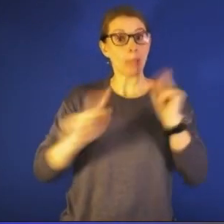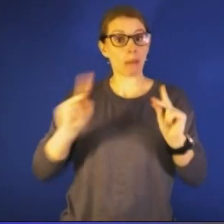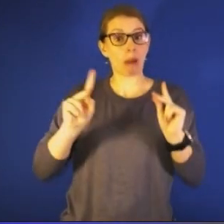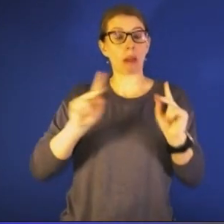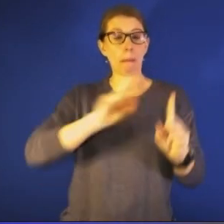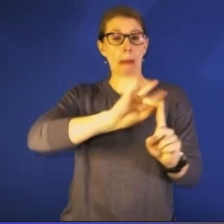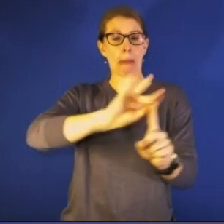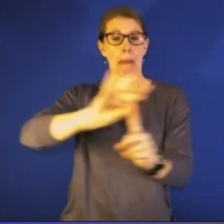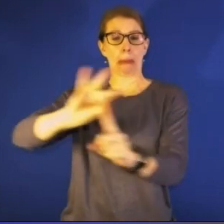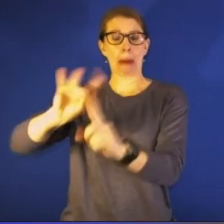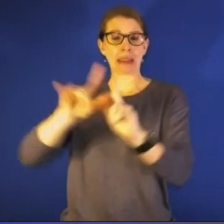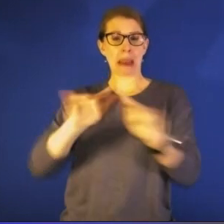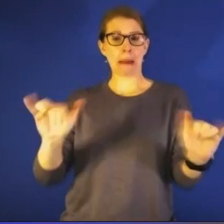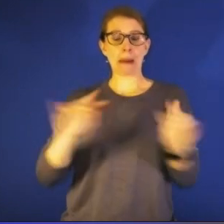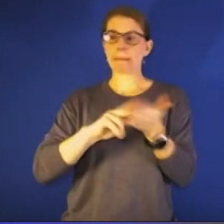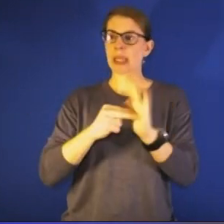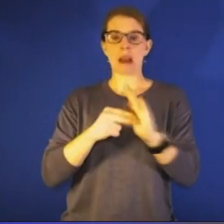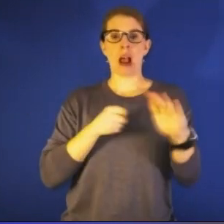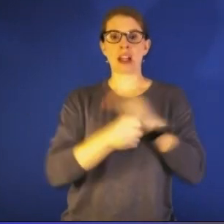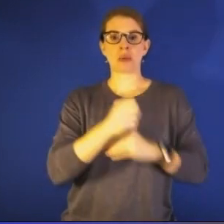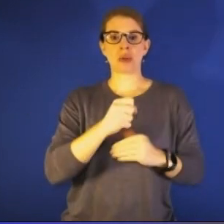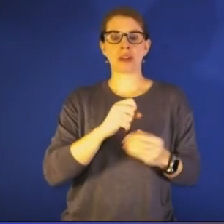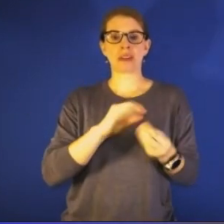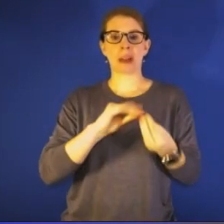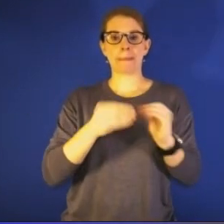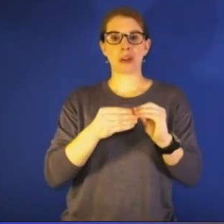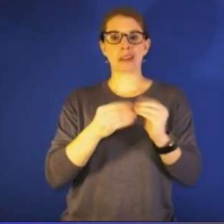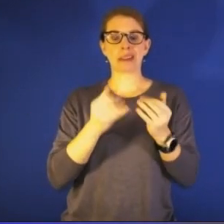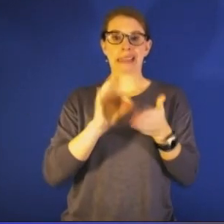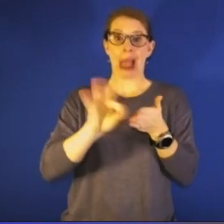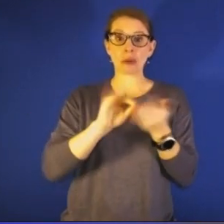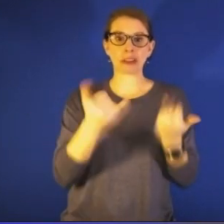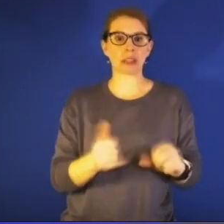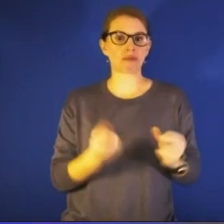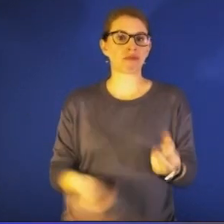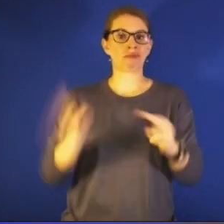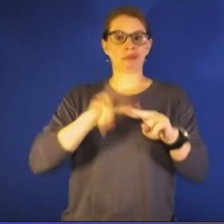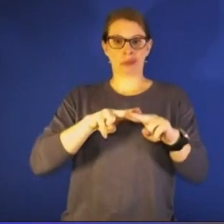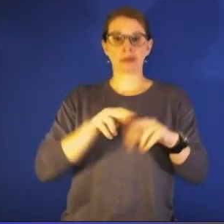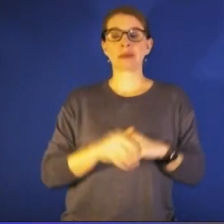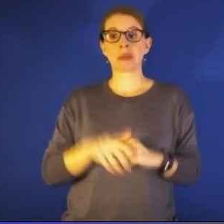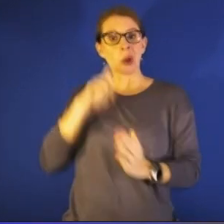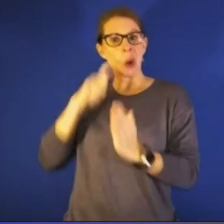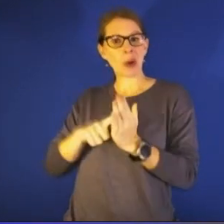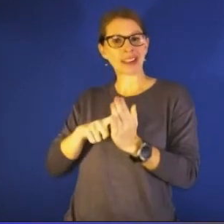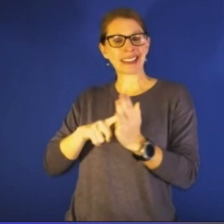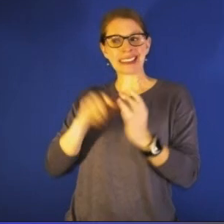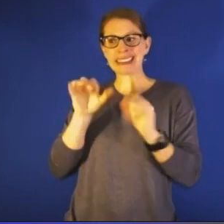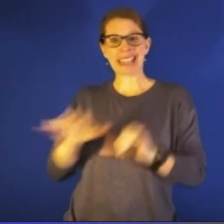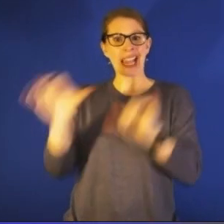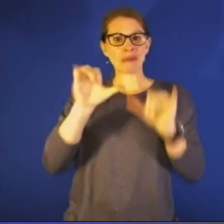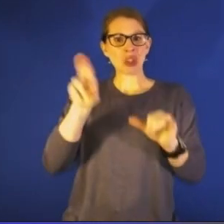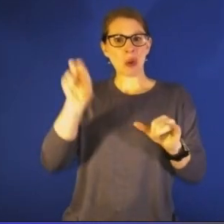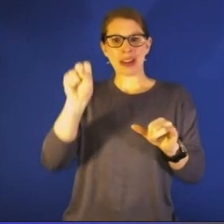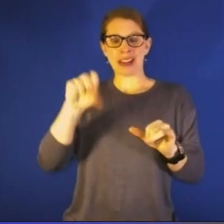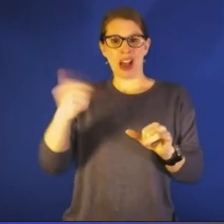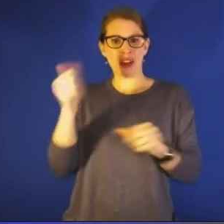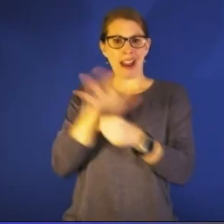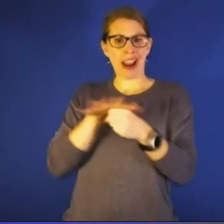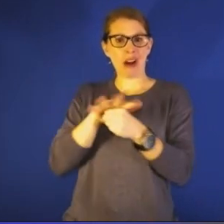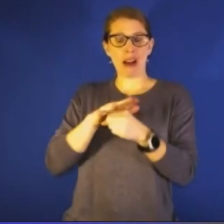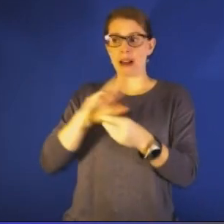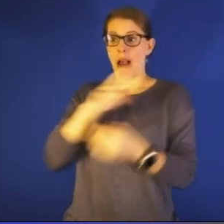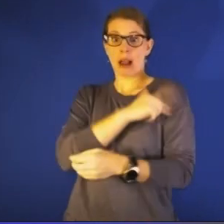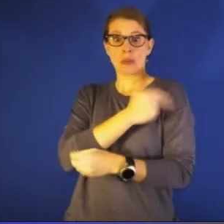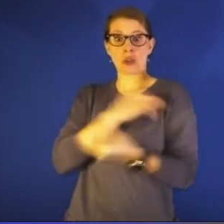at once, then your hospitalization counts still go up. And that's what we're seeing in other areas of the country where the hospital numbers are still rising. And the other part of